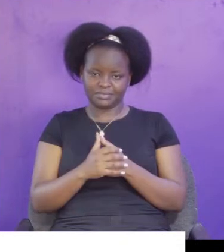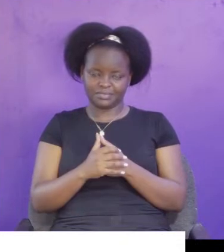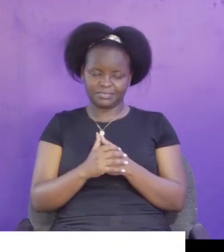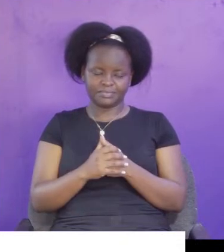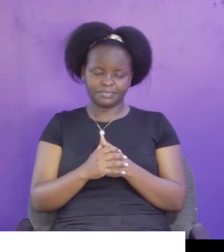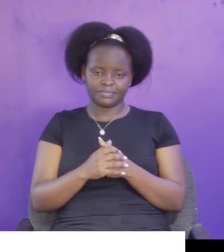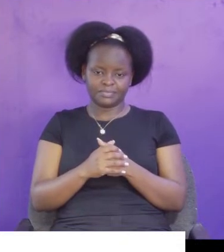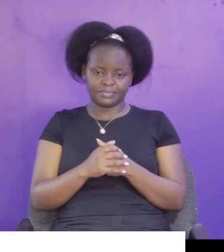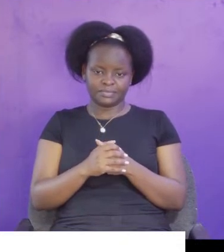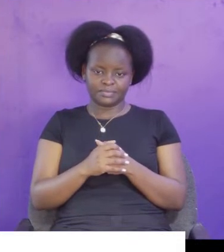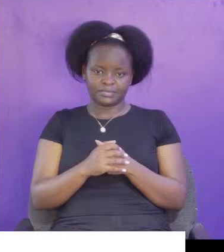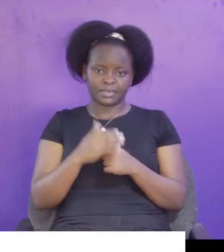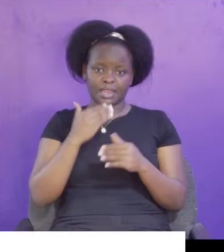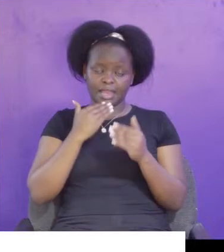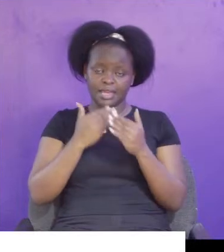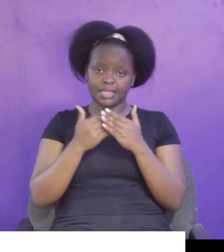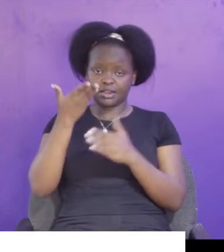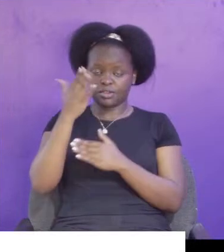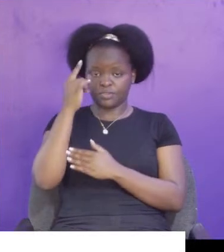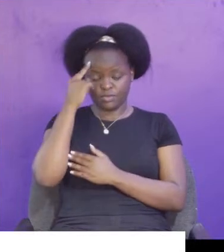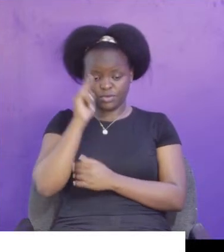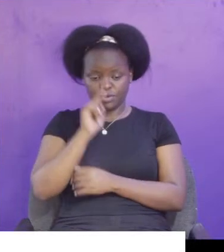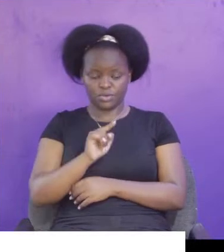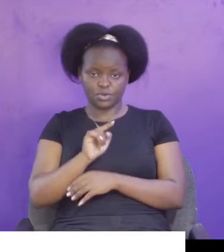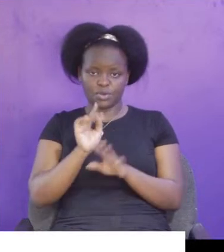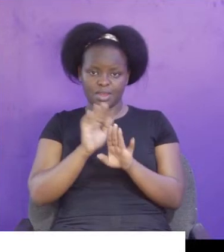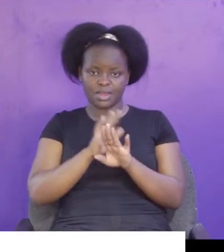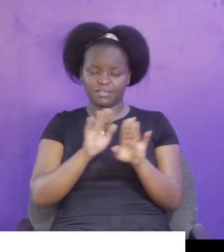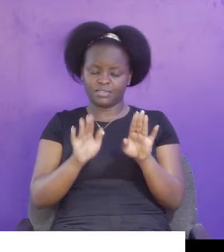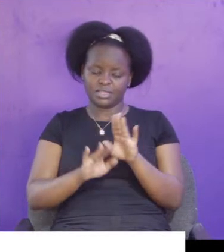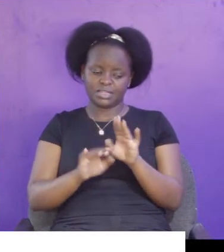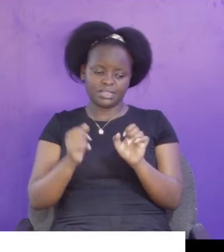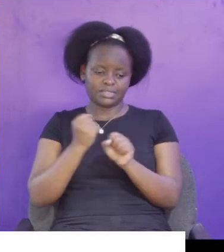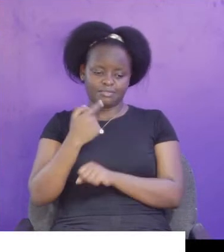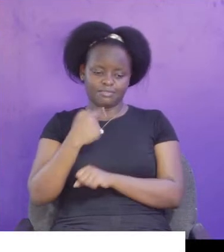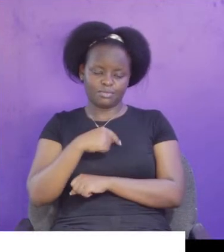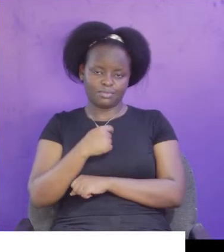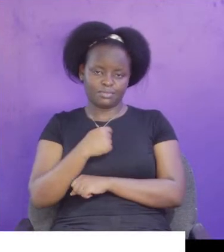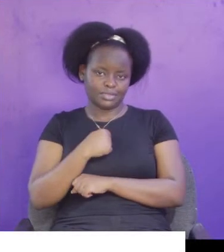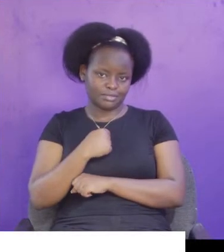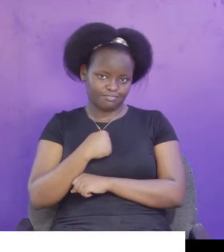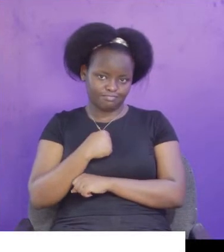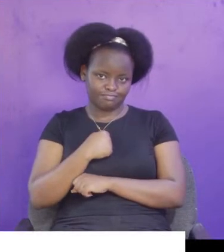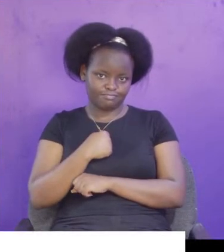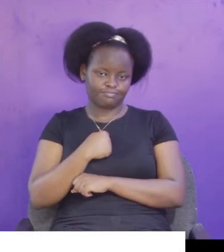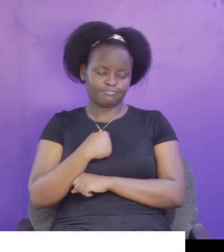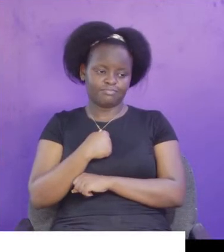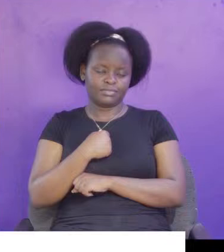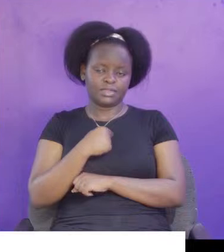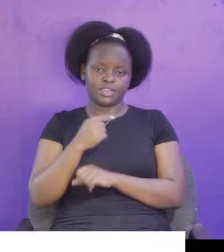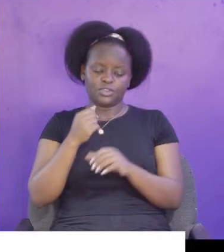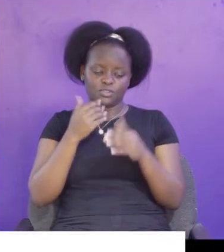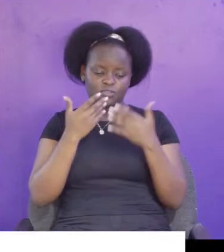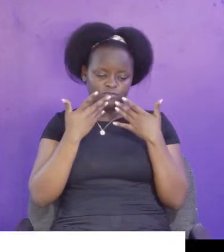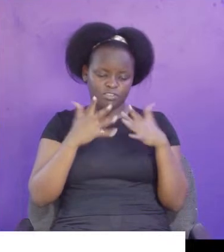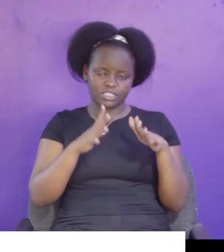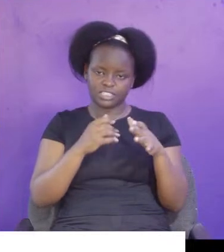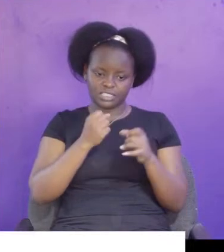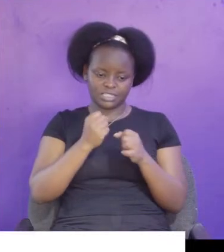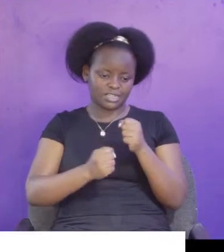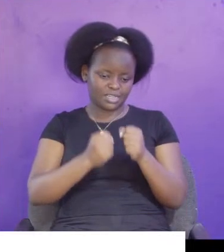I thank God for you and for everything you have meant to me. You have run your race with honor,